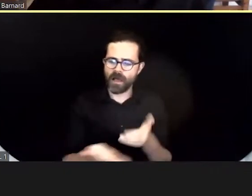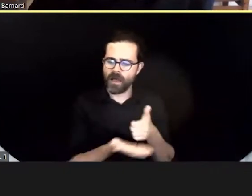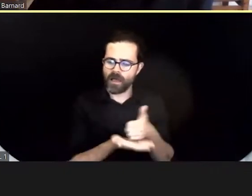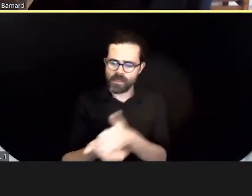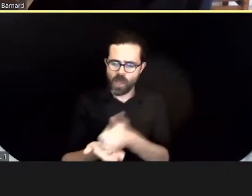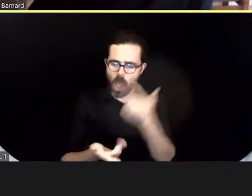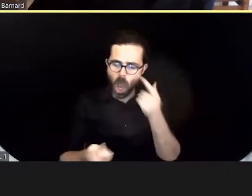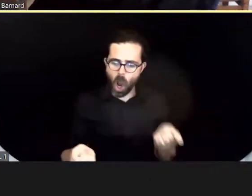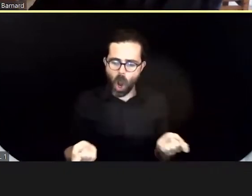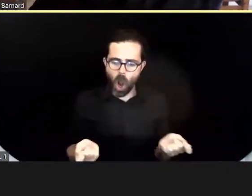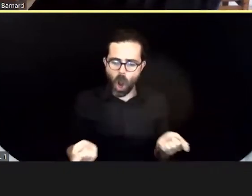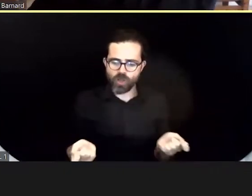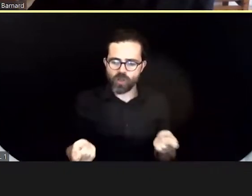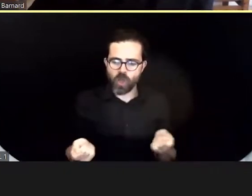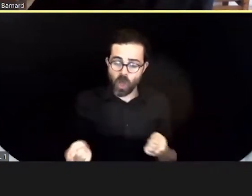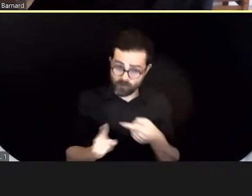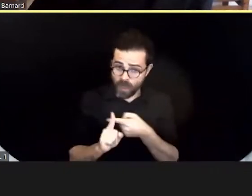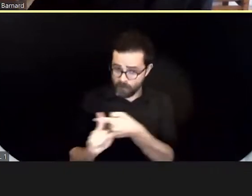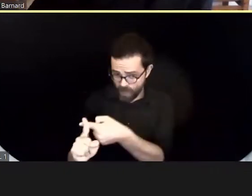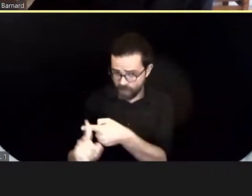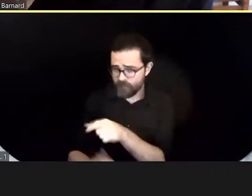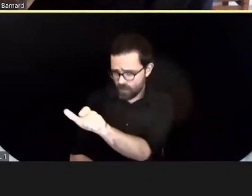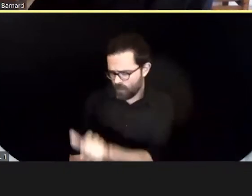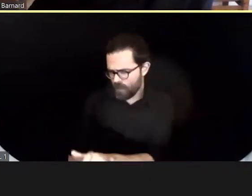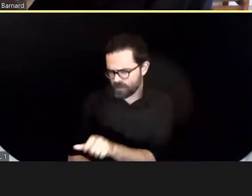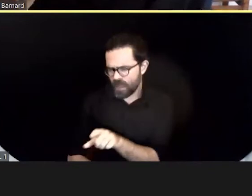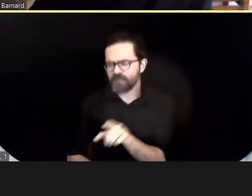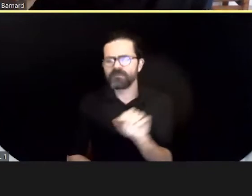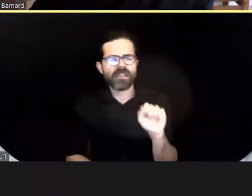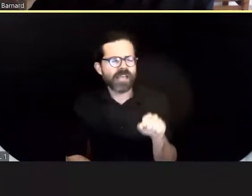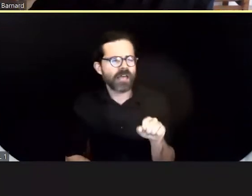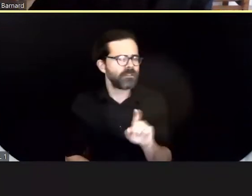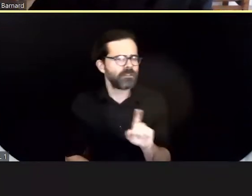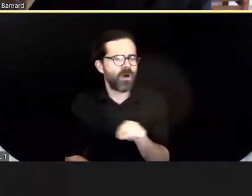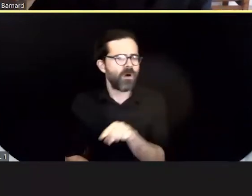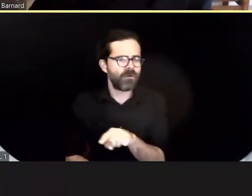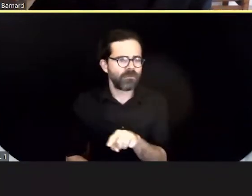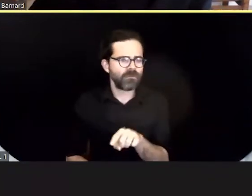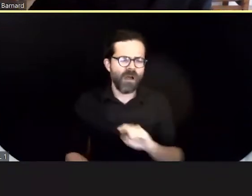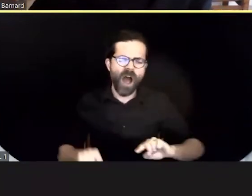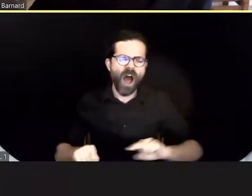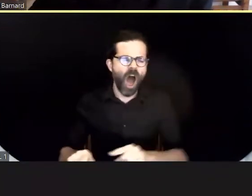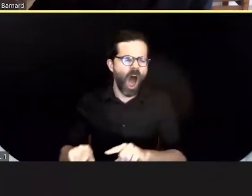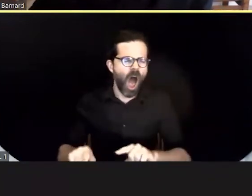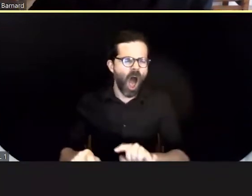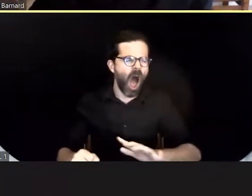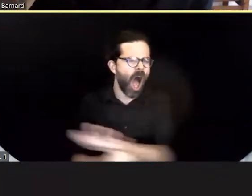Is it a benefit to the person? Does it do the person harm? is there a sense of justice?